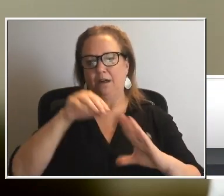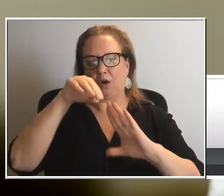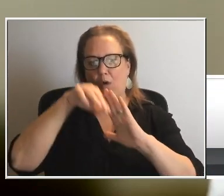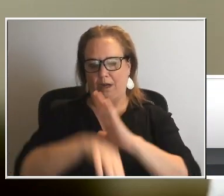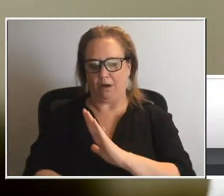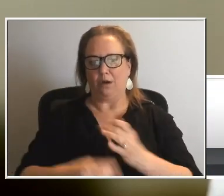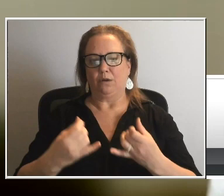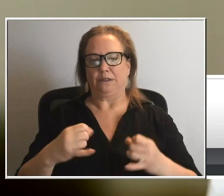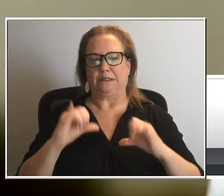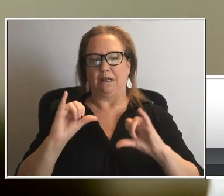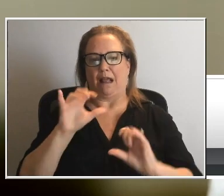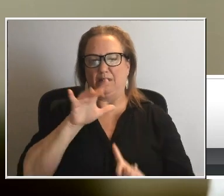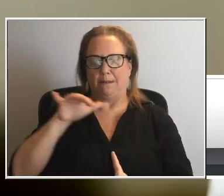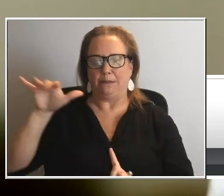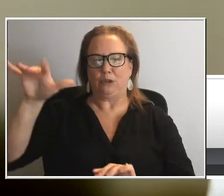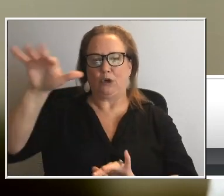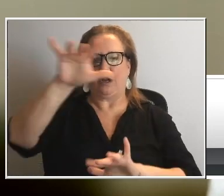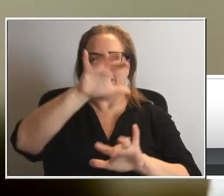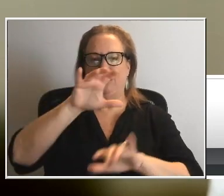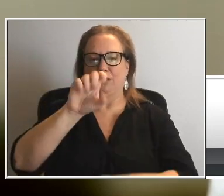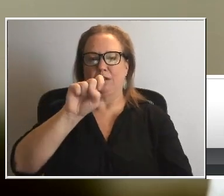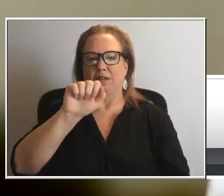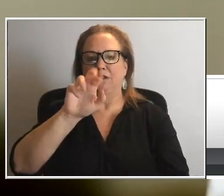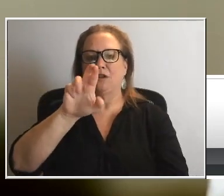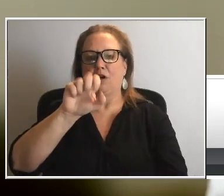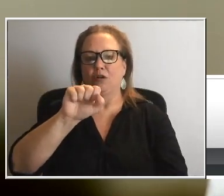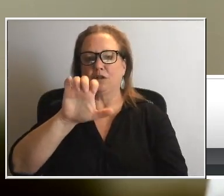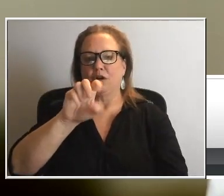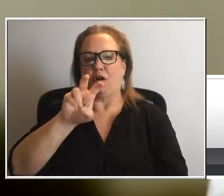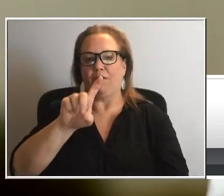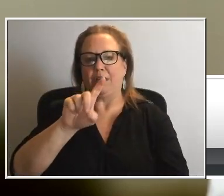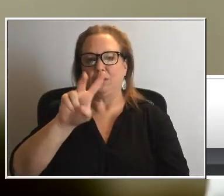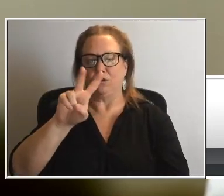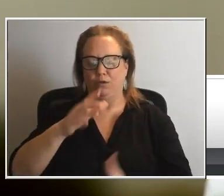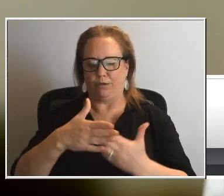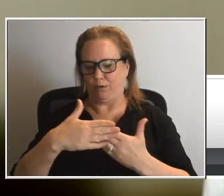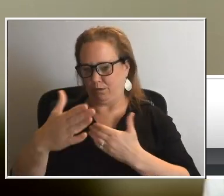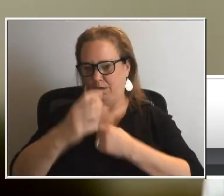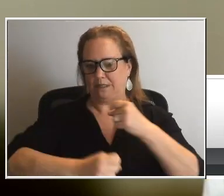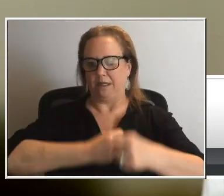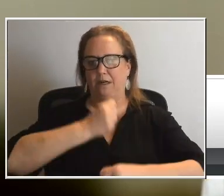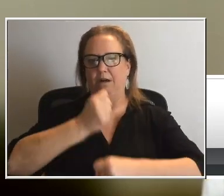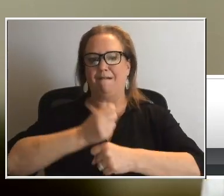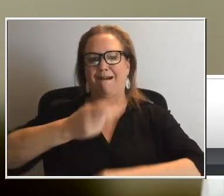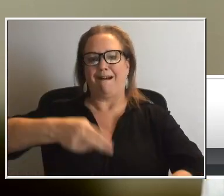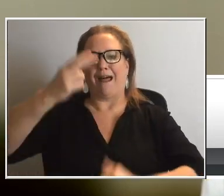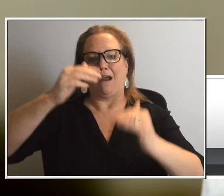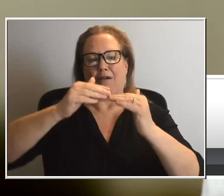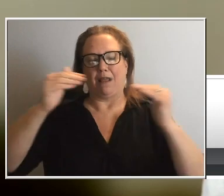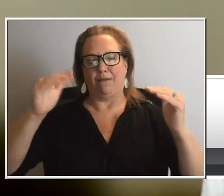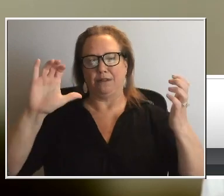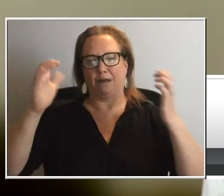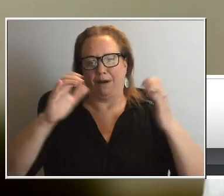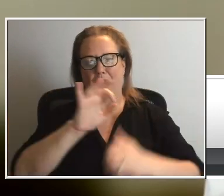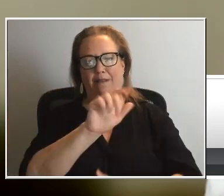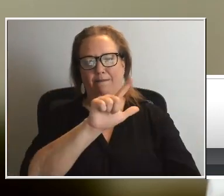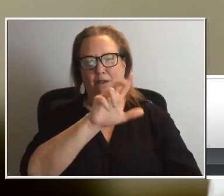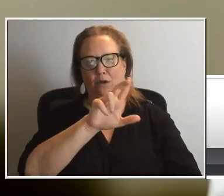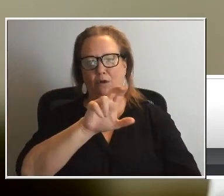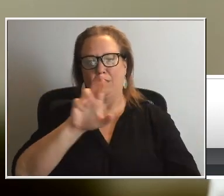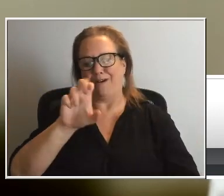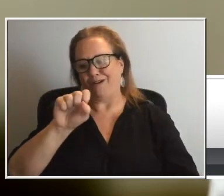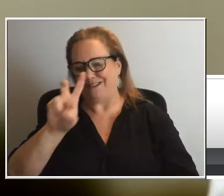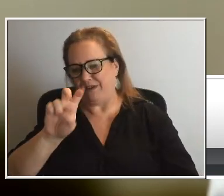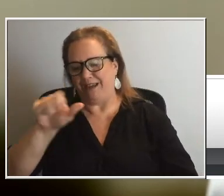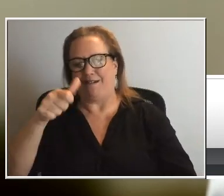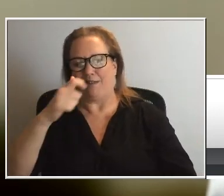some circulation of SARS-CoV-2 in the community throughout the year, higher levels than, say, influenza or the other cough and